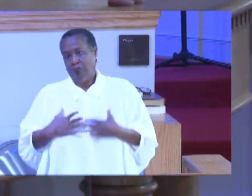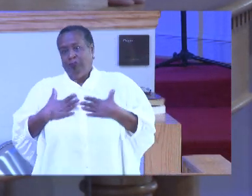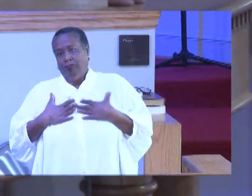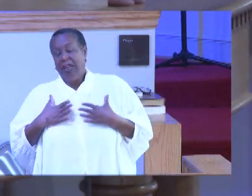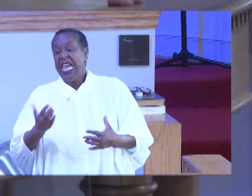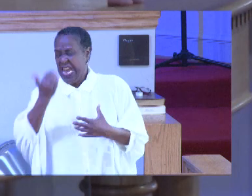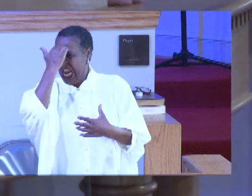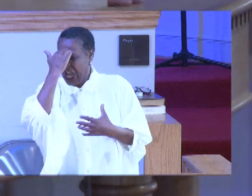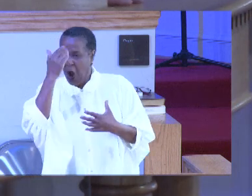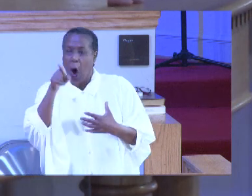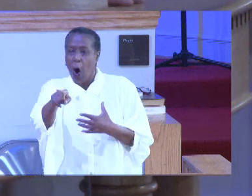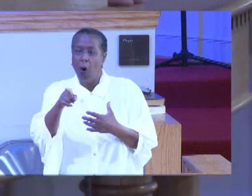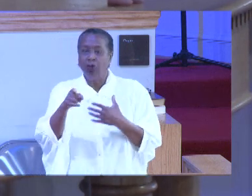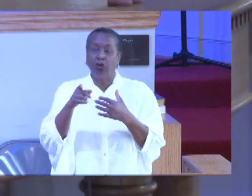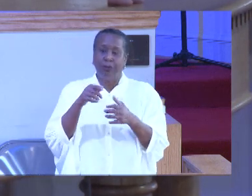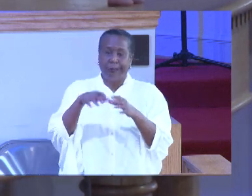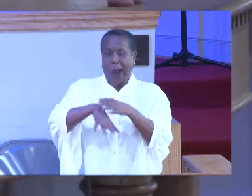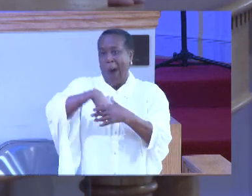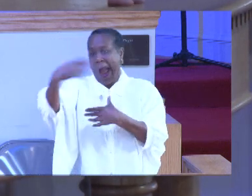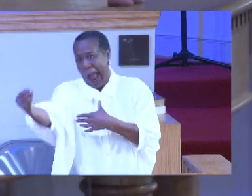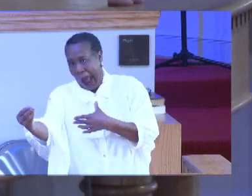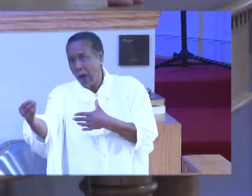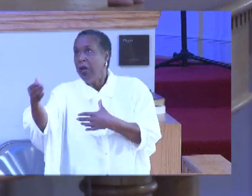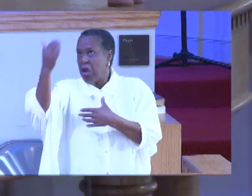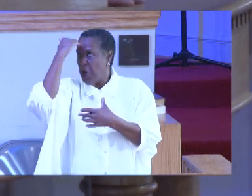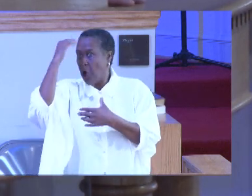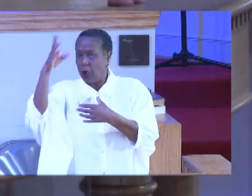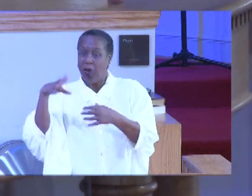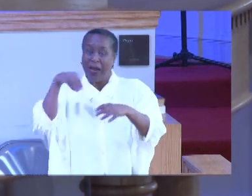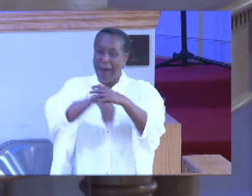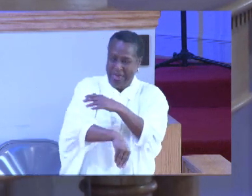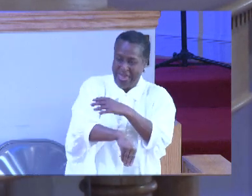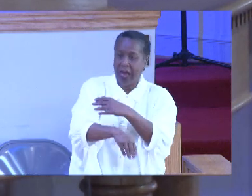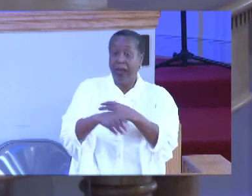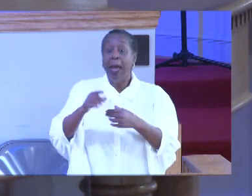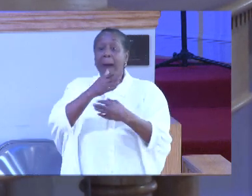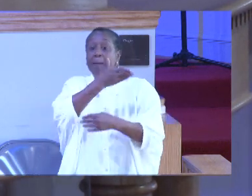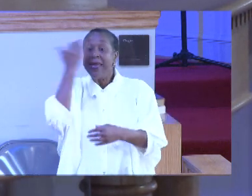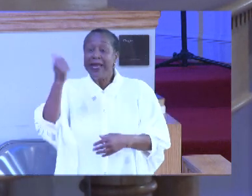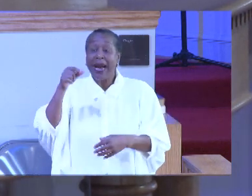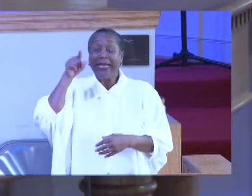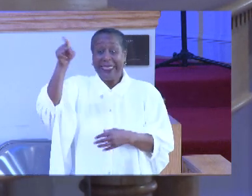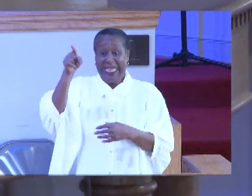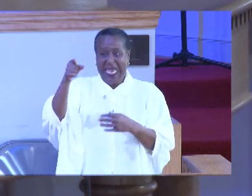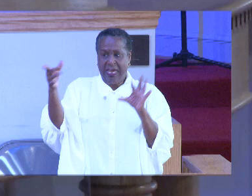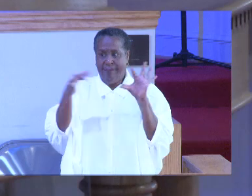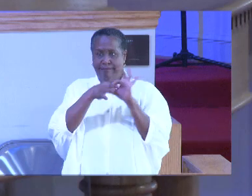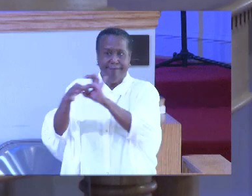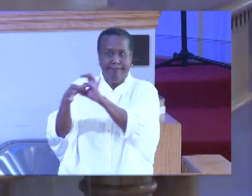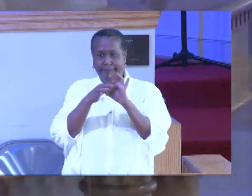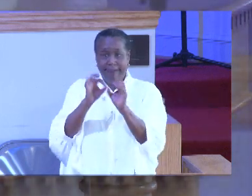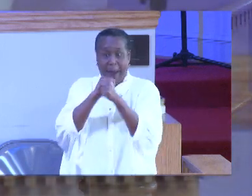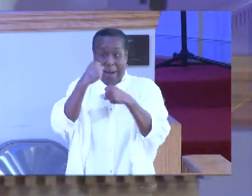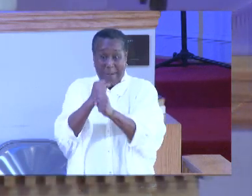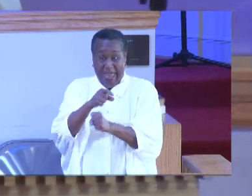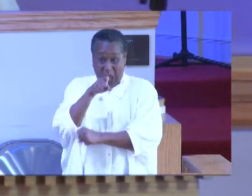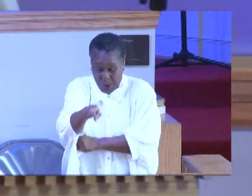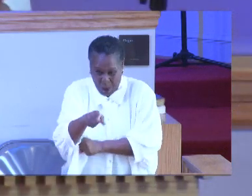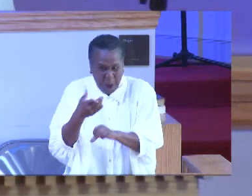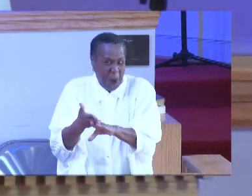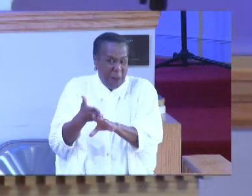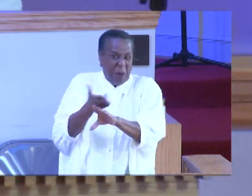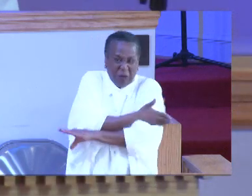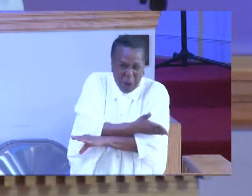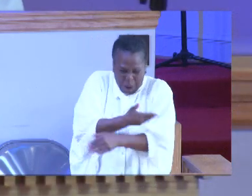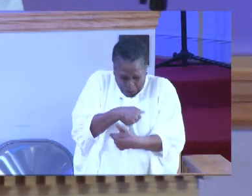uprisings. He knows your going ins and he knows your coming out. And because he intimately created you before you were